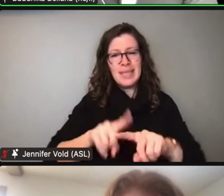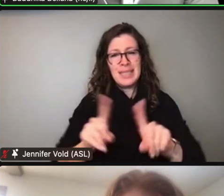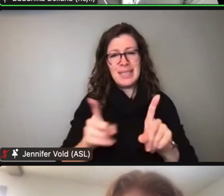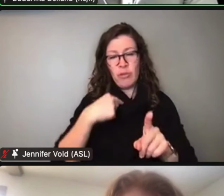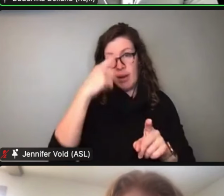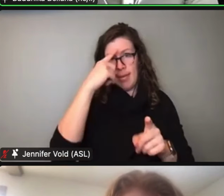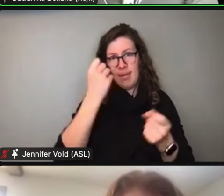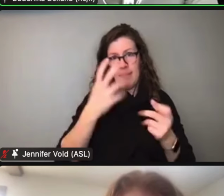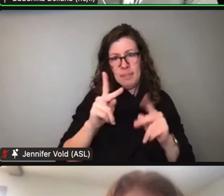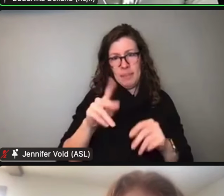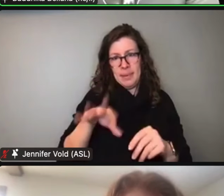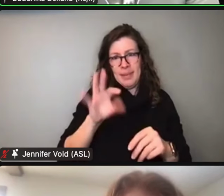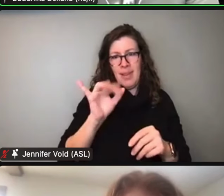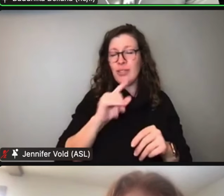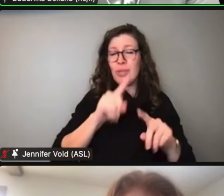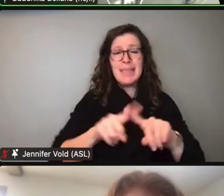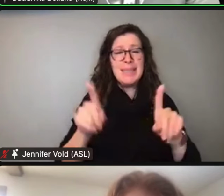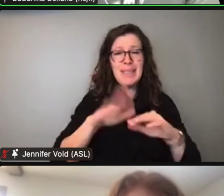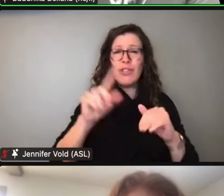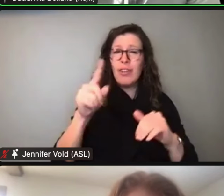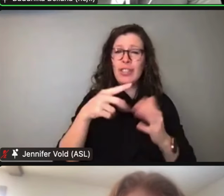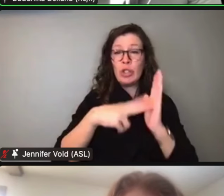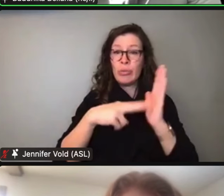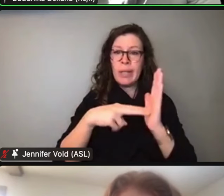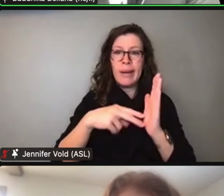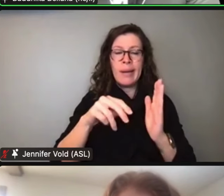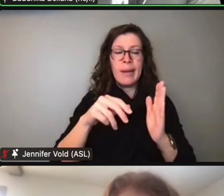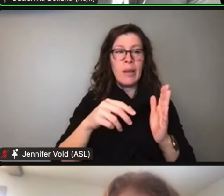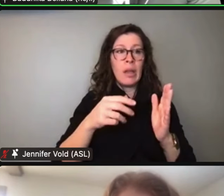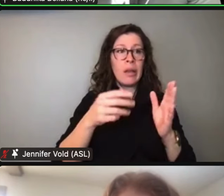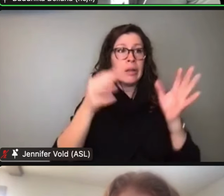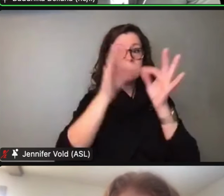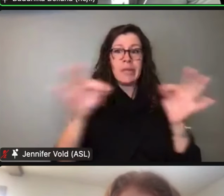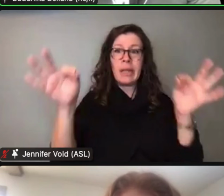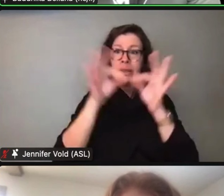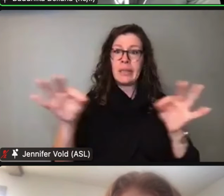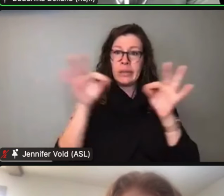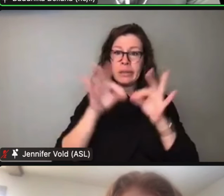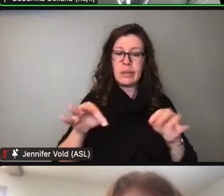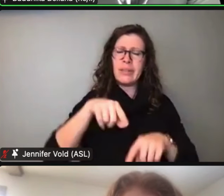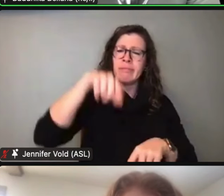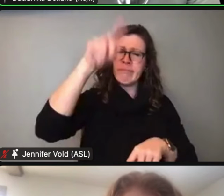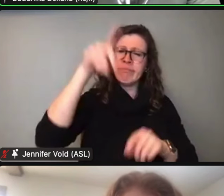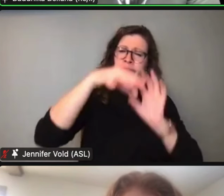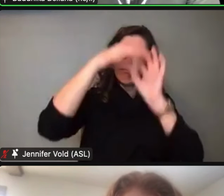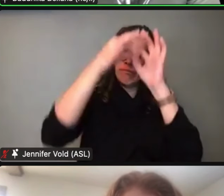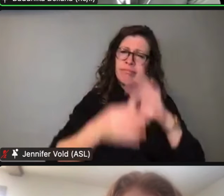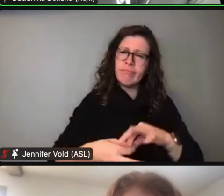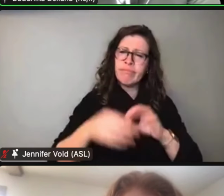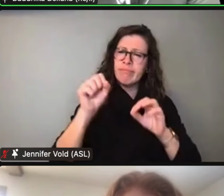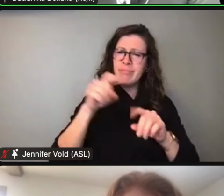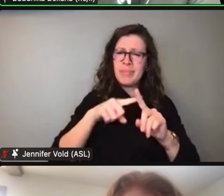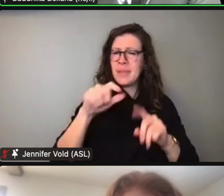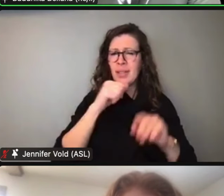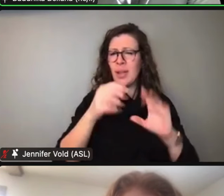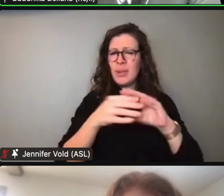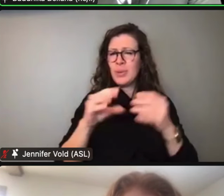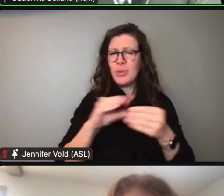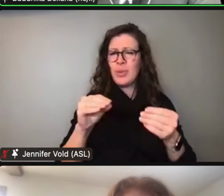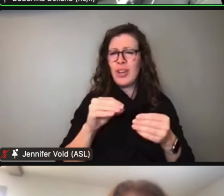find from like just reading other kinds of related or unrelated sentences. Like, they don't necessarily so easily